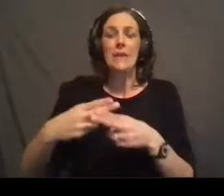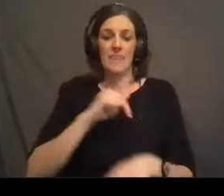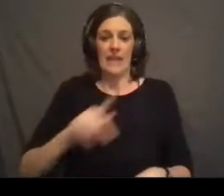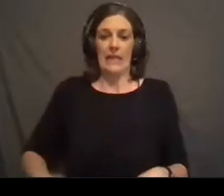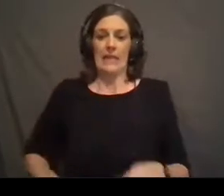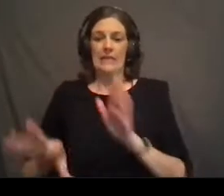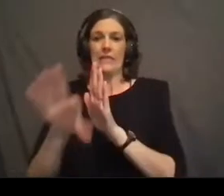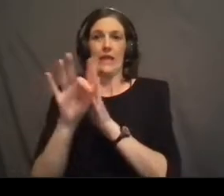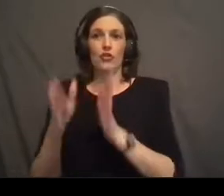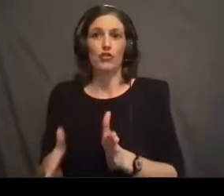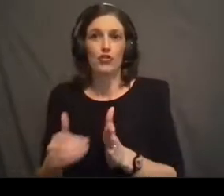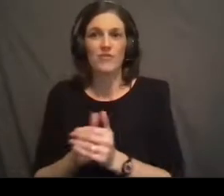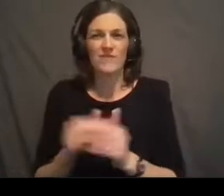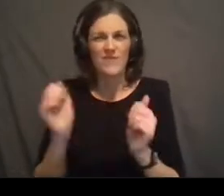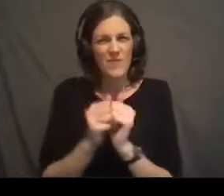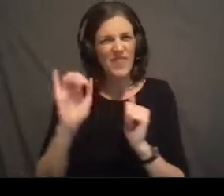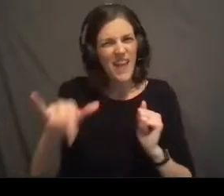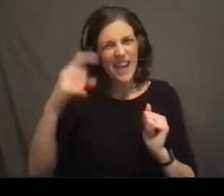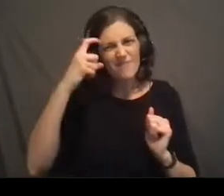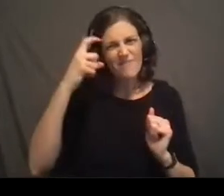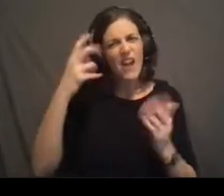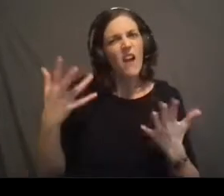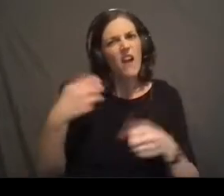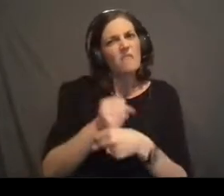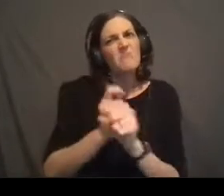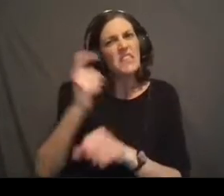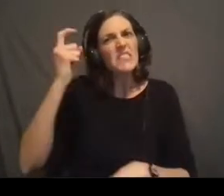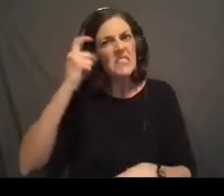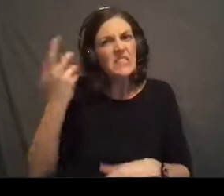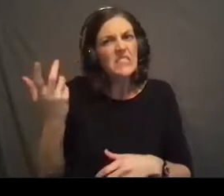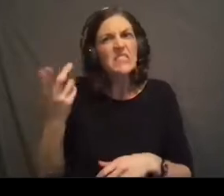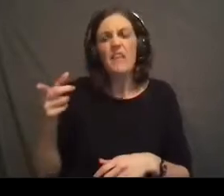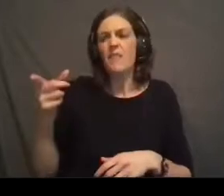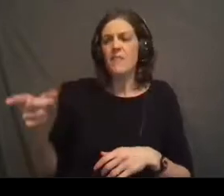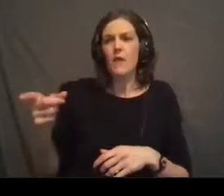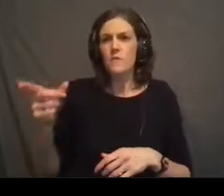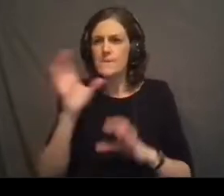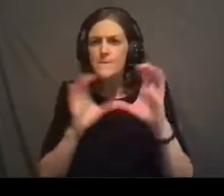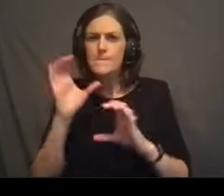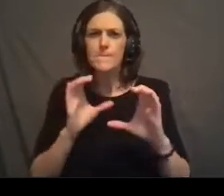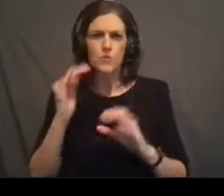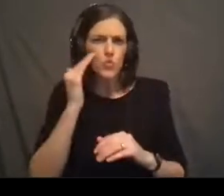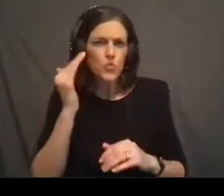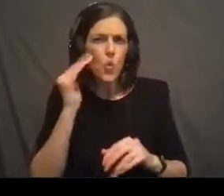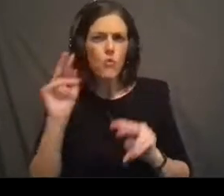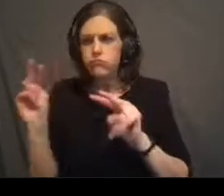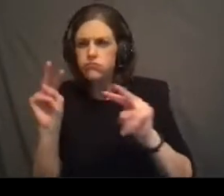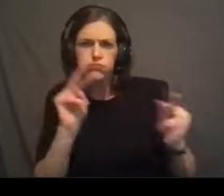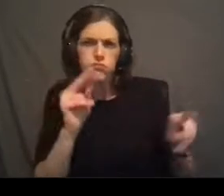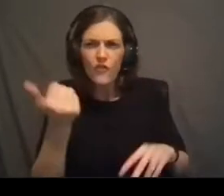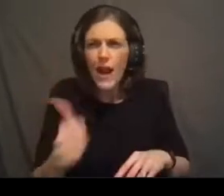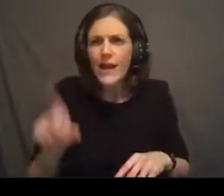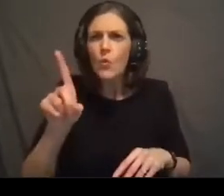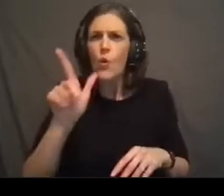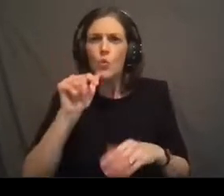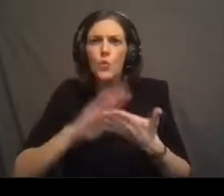selectors. With that in mind, it starts to make sense that they would be on the hunt to know and to look out for anybody, anyone who